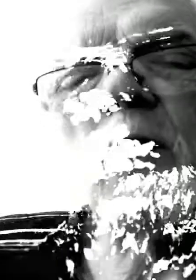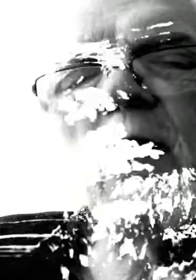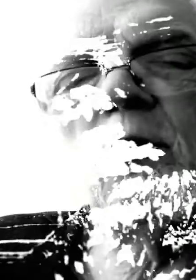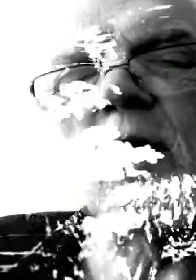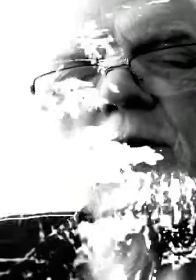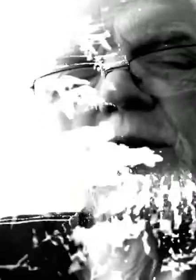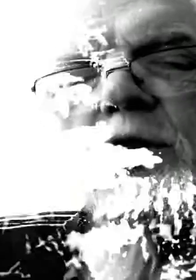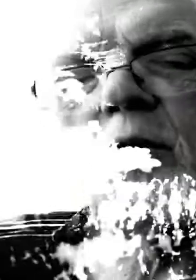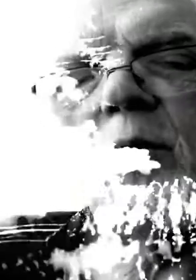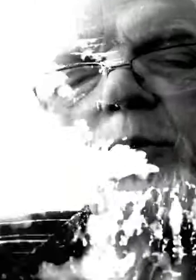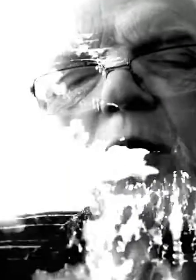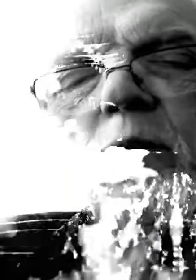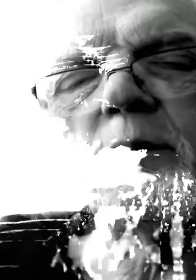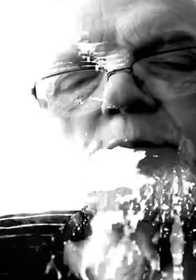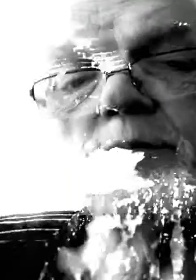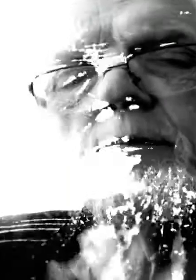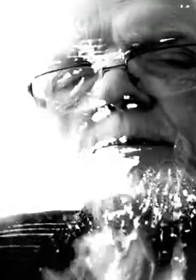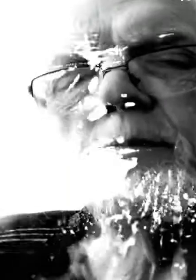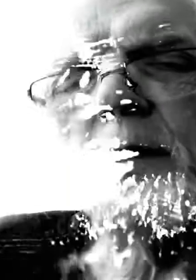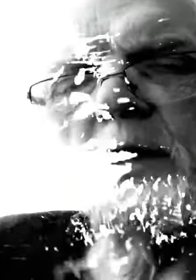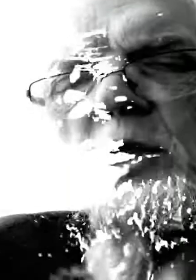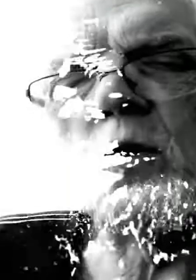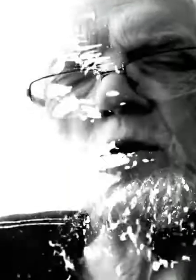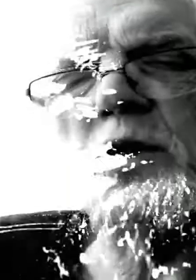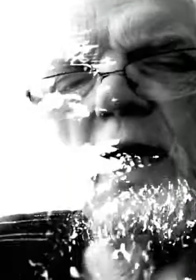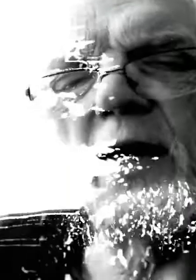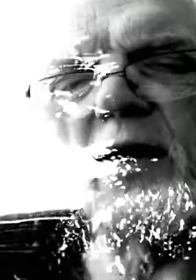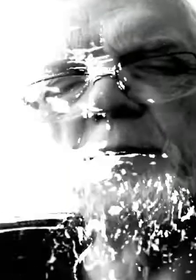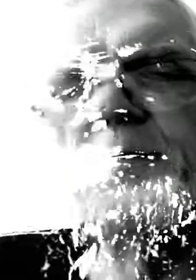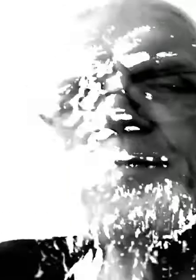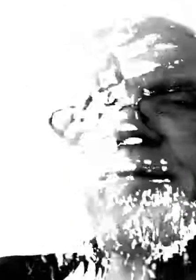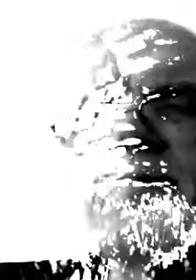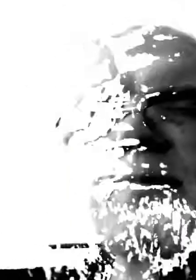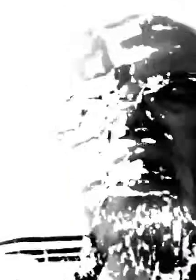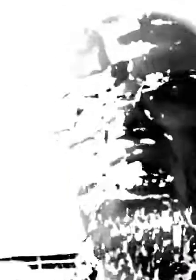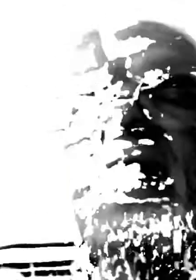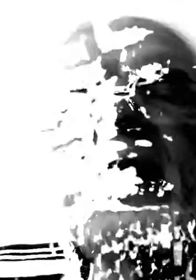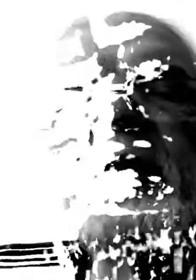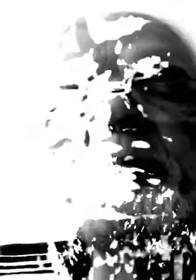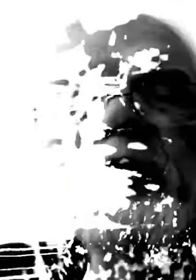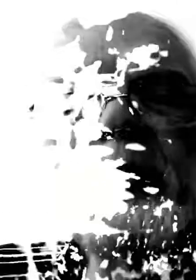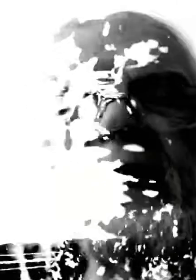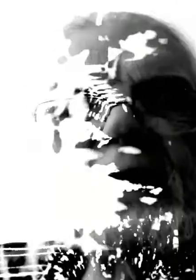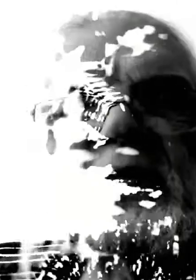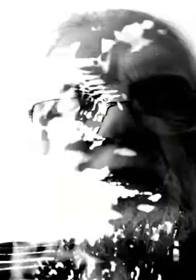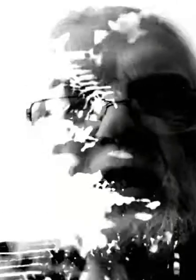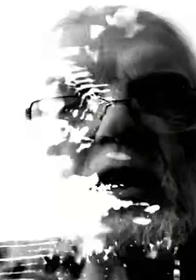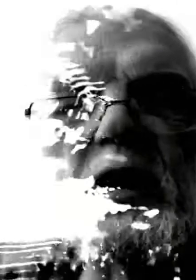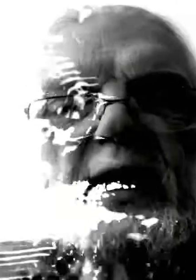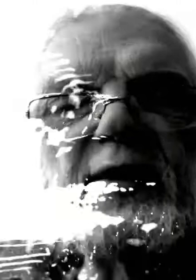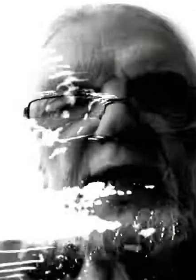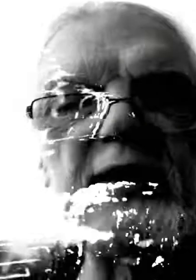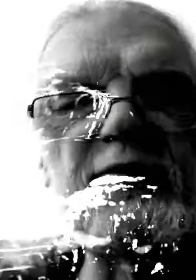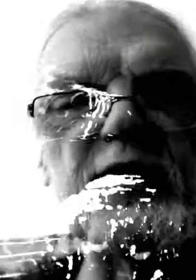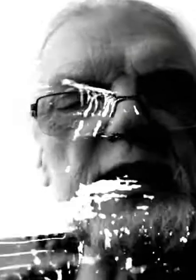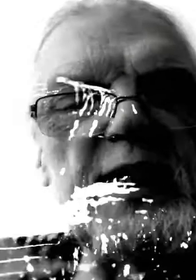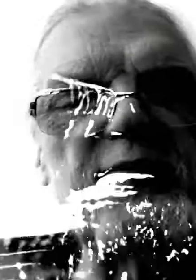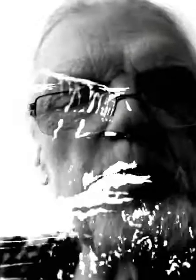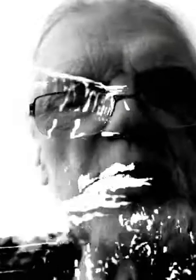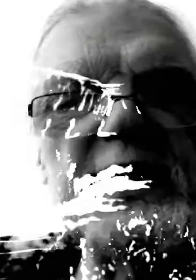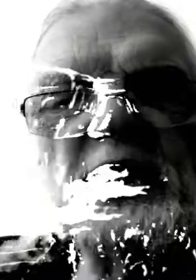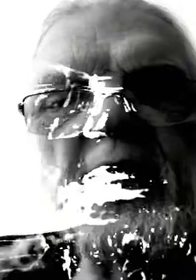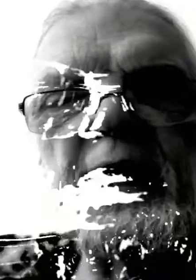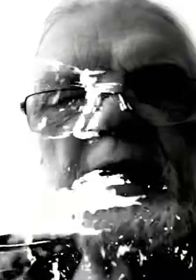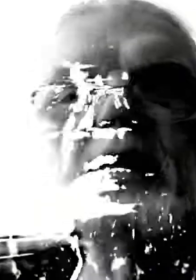So now I'm going to start my poem. It's called Together. In a Brummie accent, like in the advert,